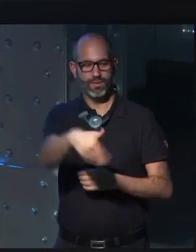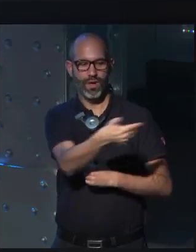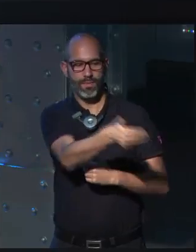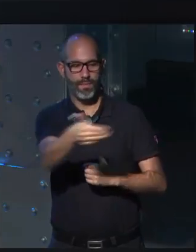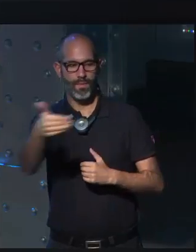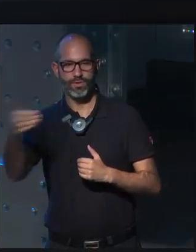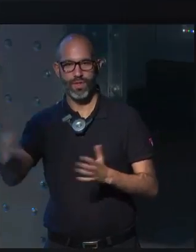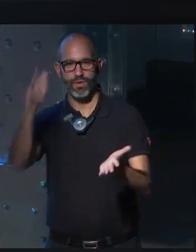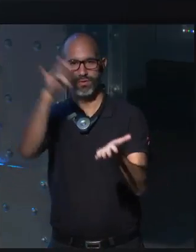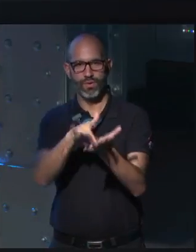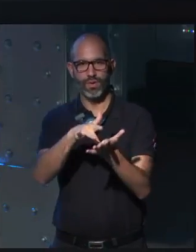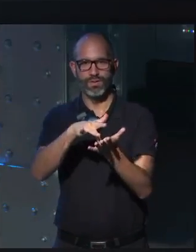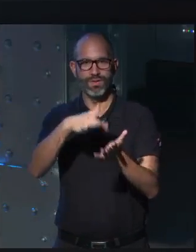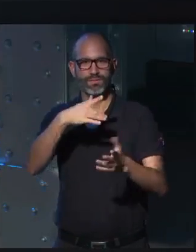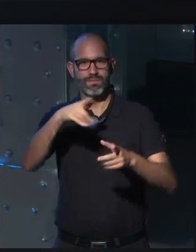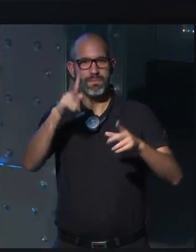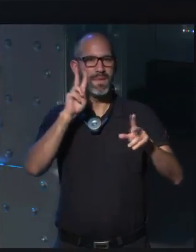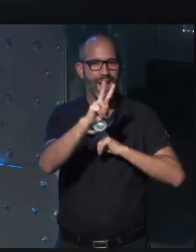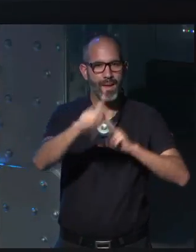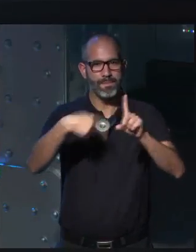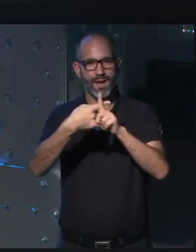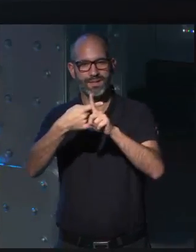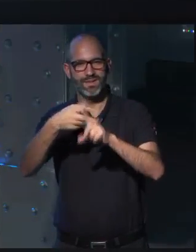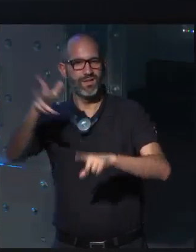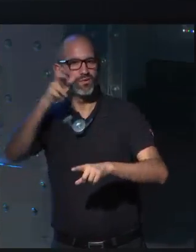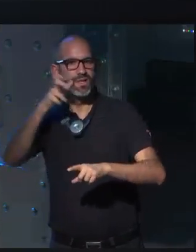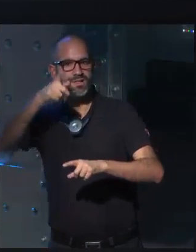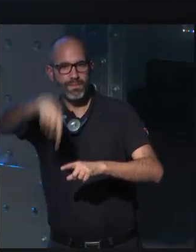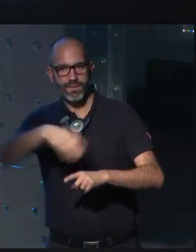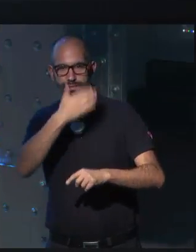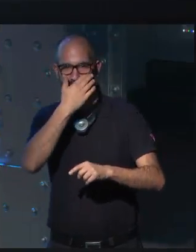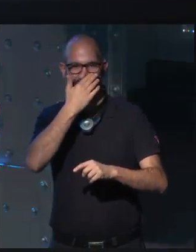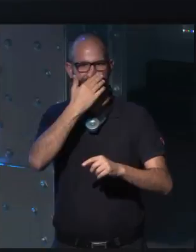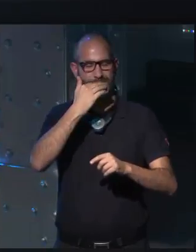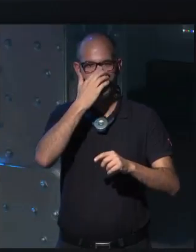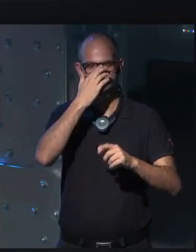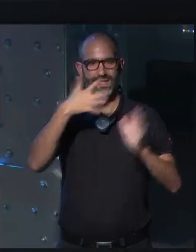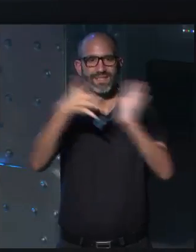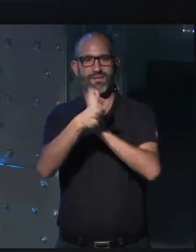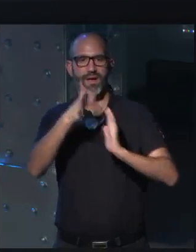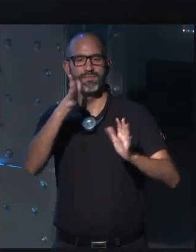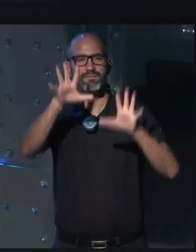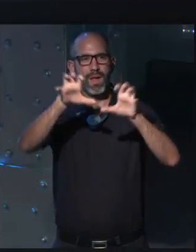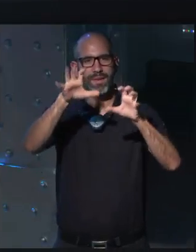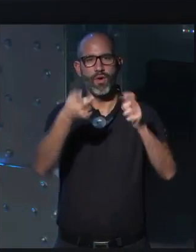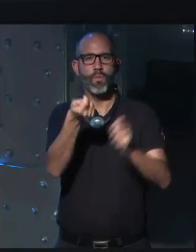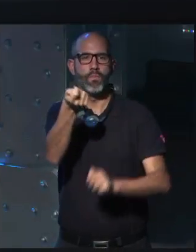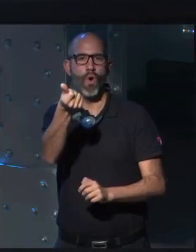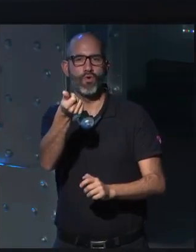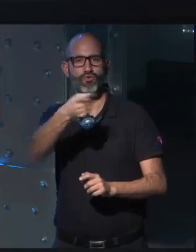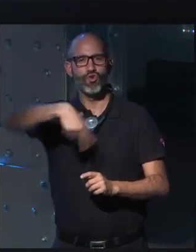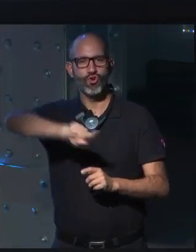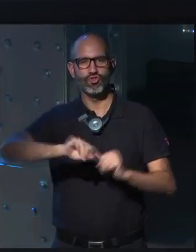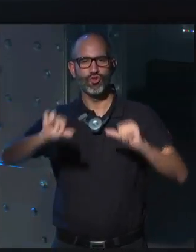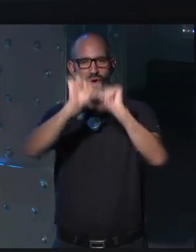it's an exhibition that you don't just see, you just look at it, you listen to it, you approach to it, or it proposes as an opportunity